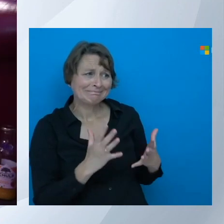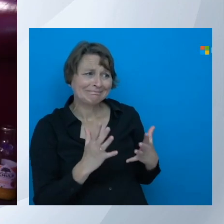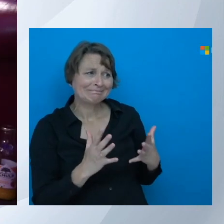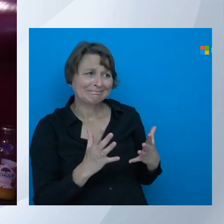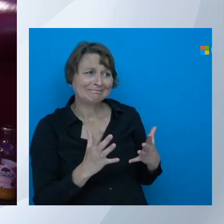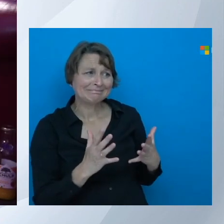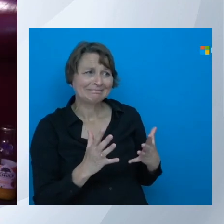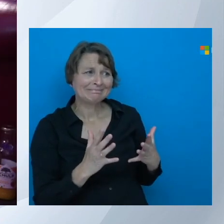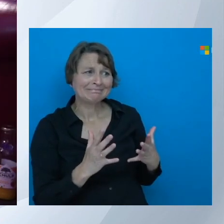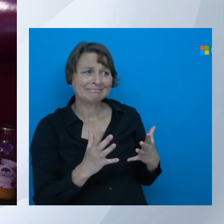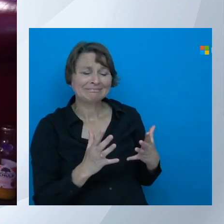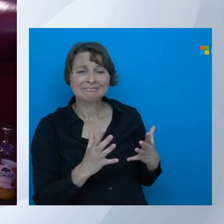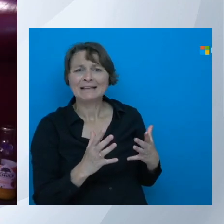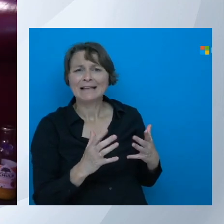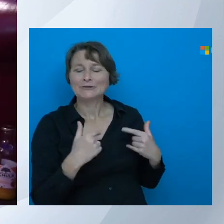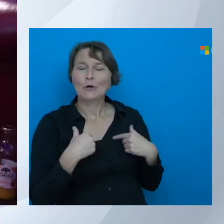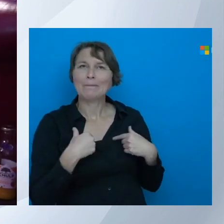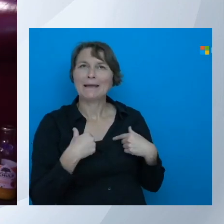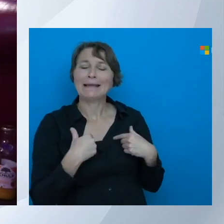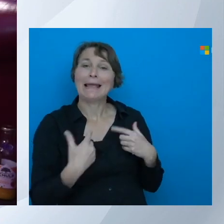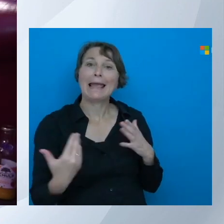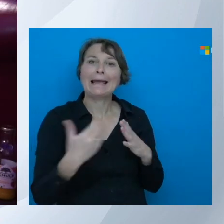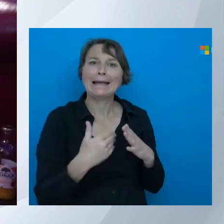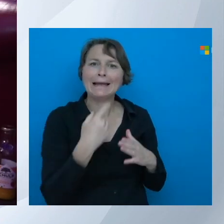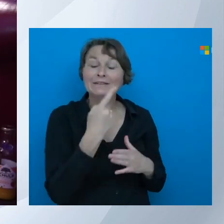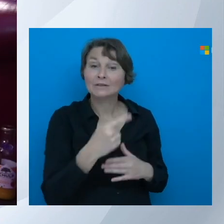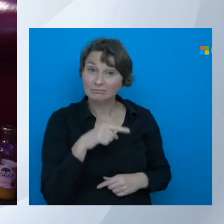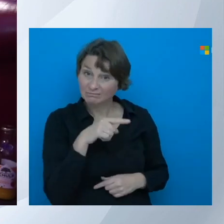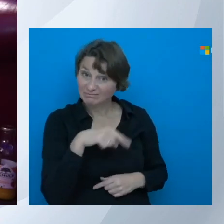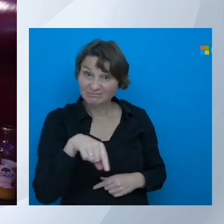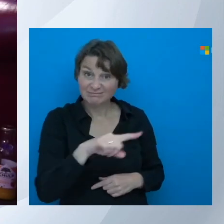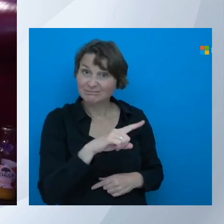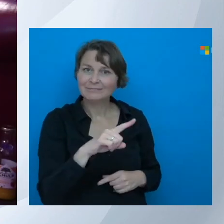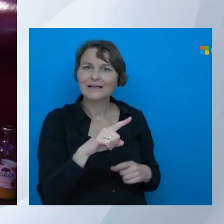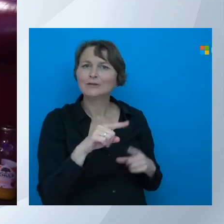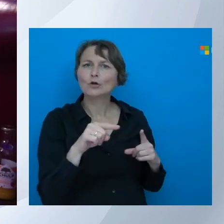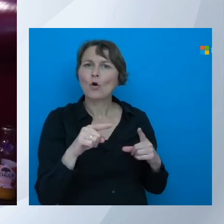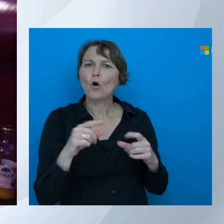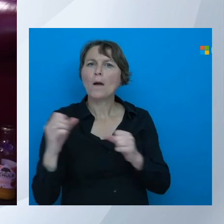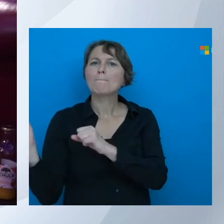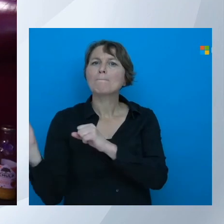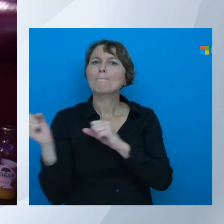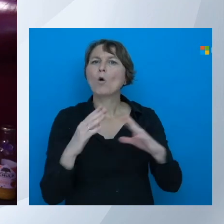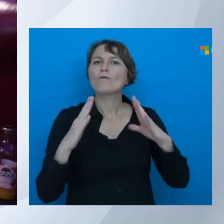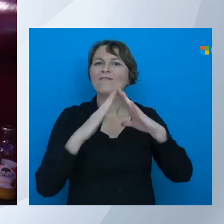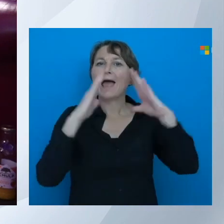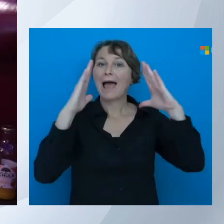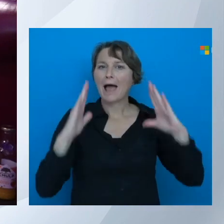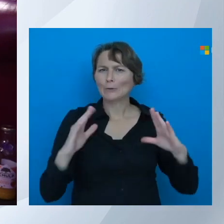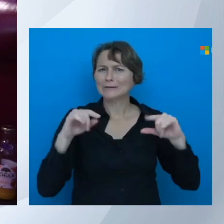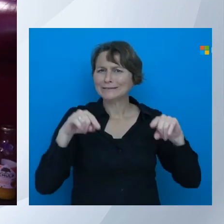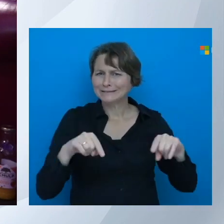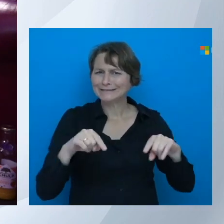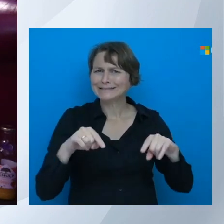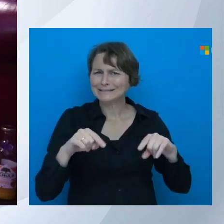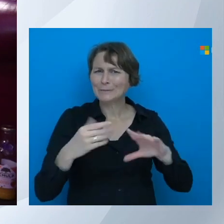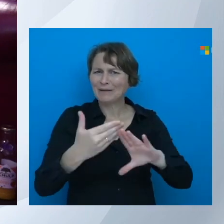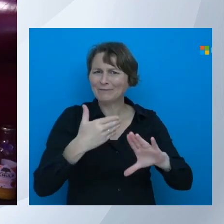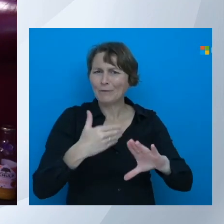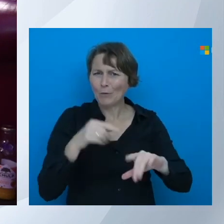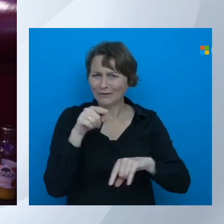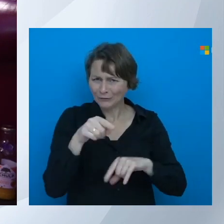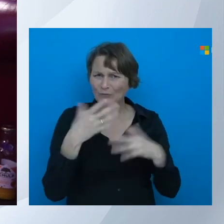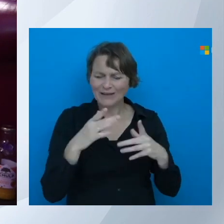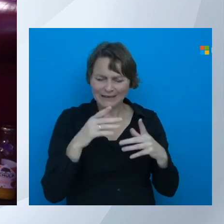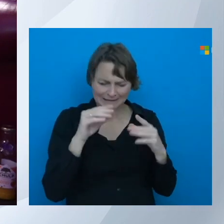choir. Didn't you plan the whole moving houses on DevOps as well? Yeah. Awesome. Yes. I